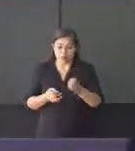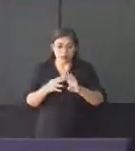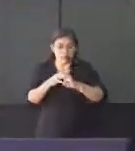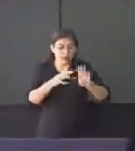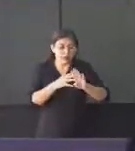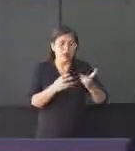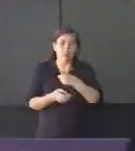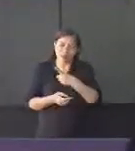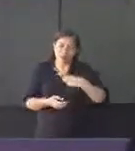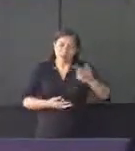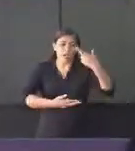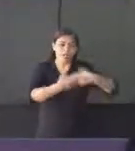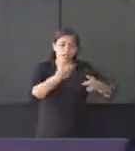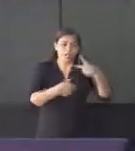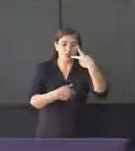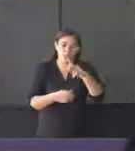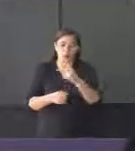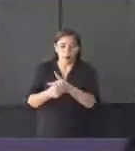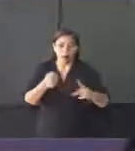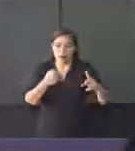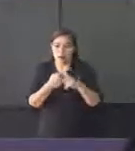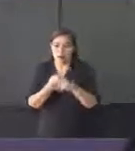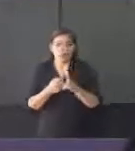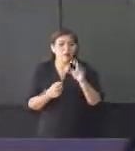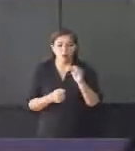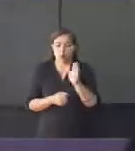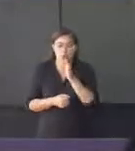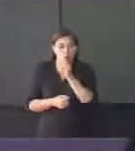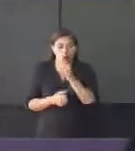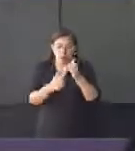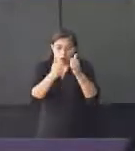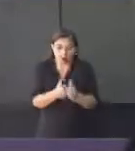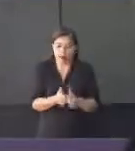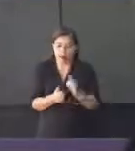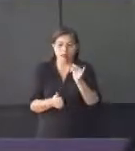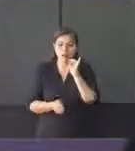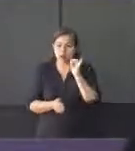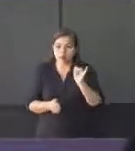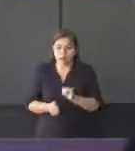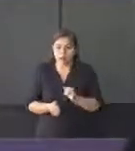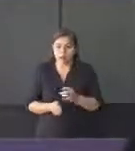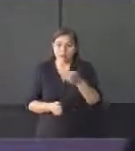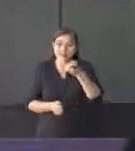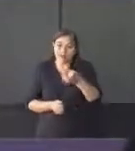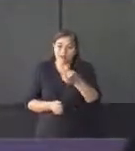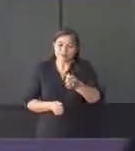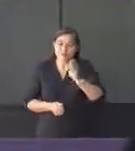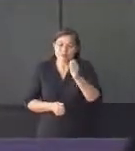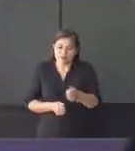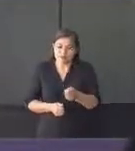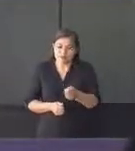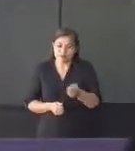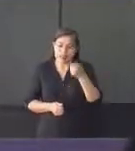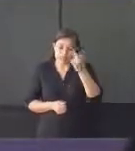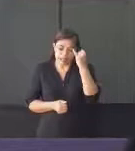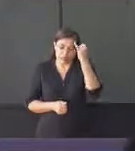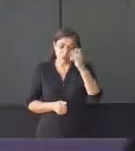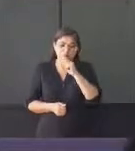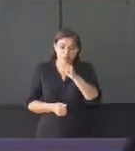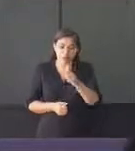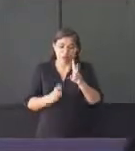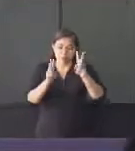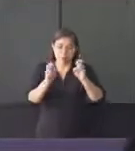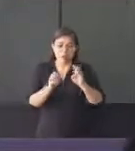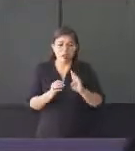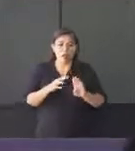migrants must go back to their home. They cannot stay in Italy. This means that the idea